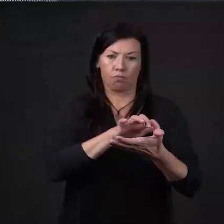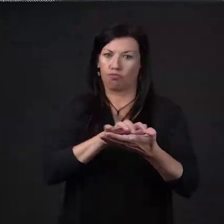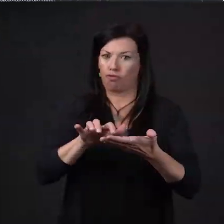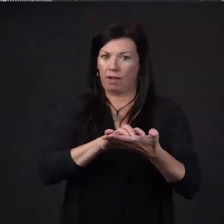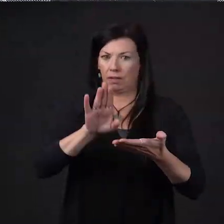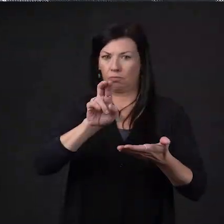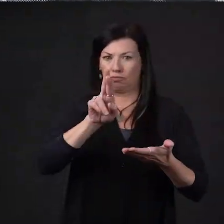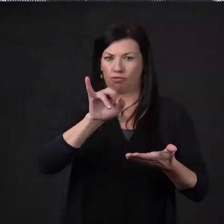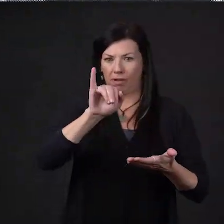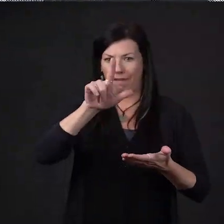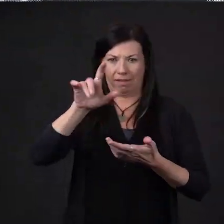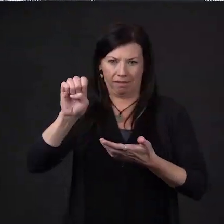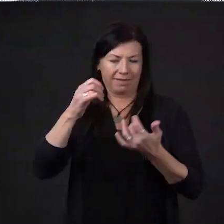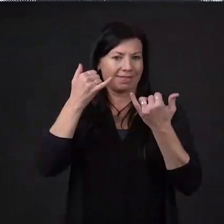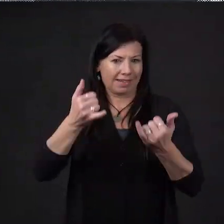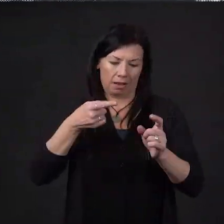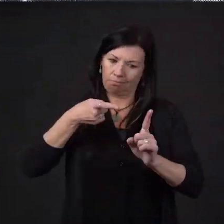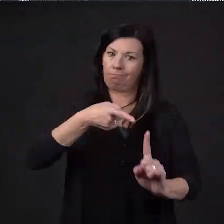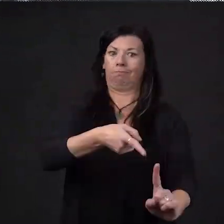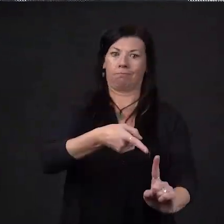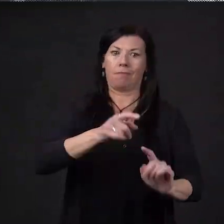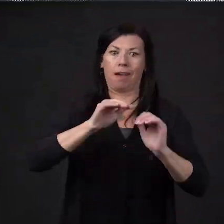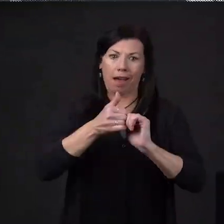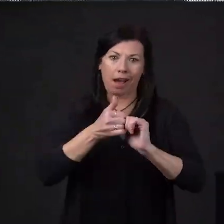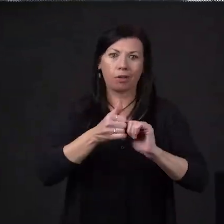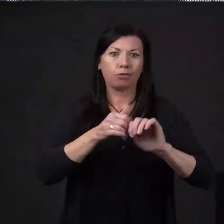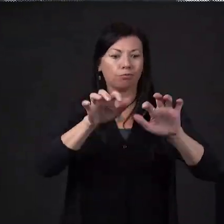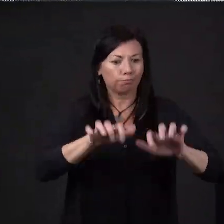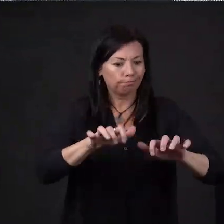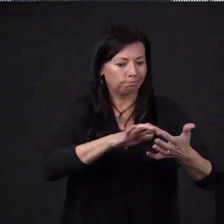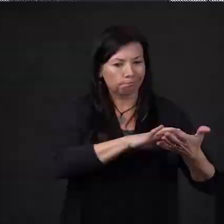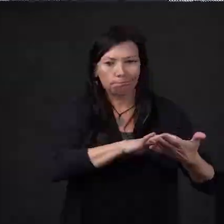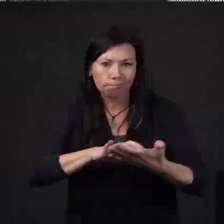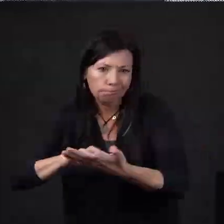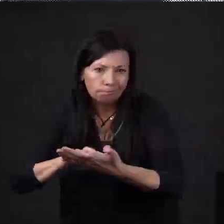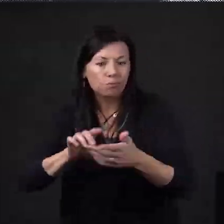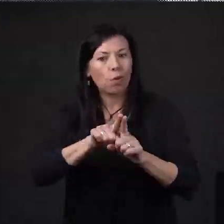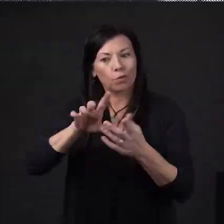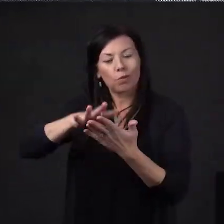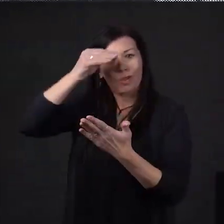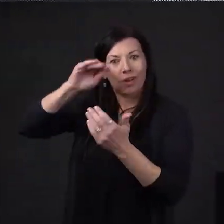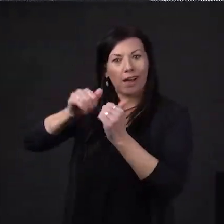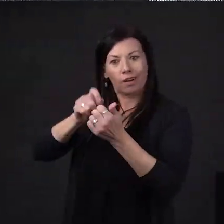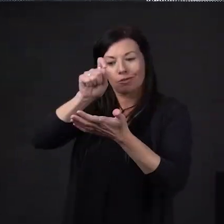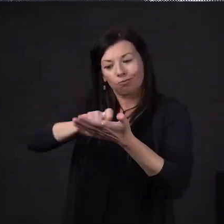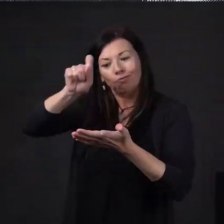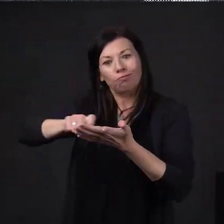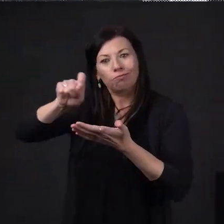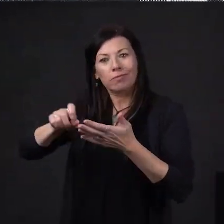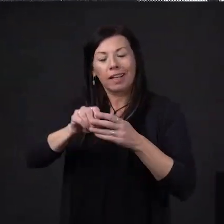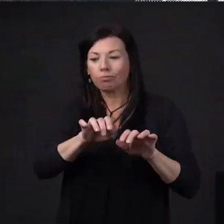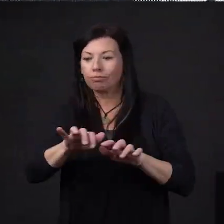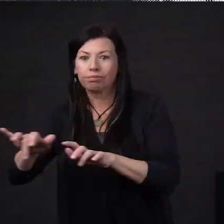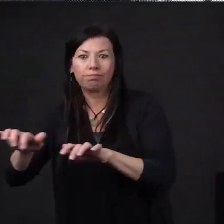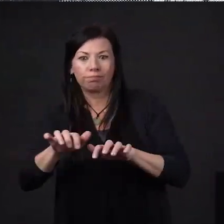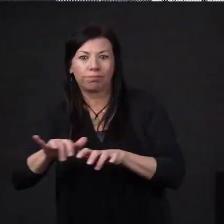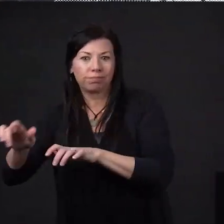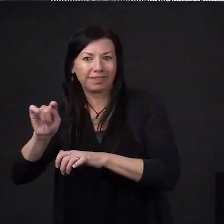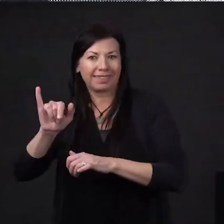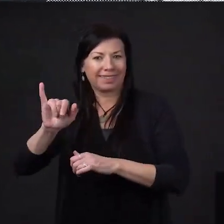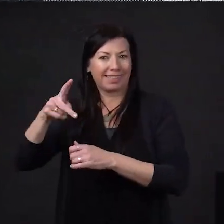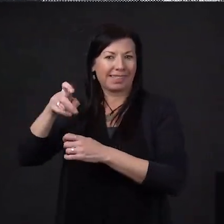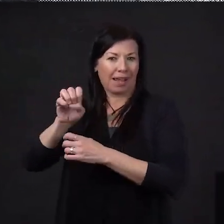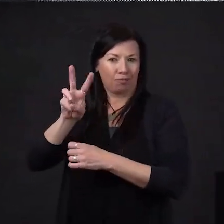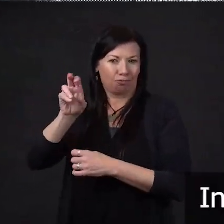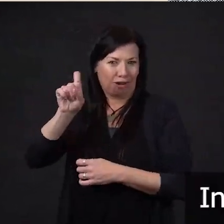blind, Braille was now the main form of reading and writing. They also learned to write script and type on a typewriter. Colorado Index article